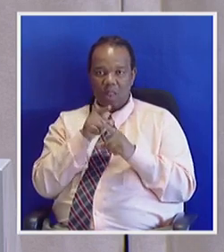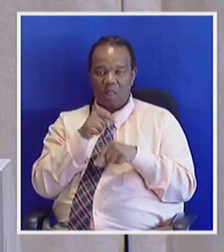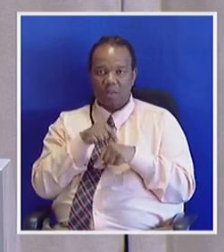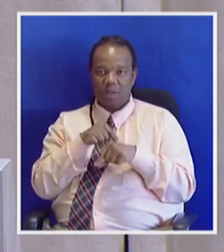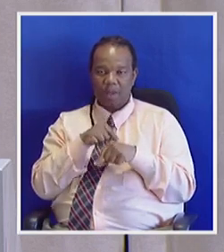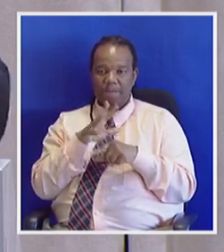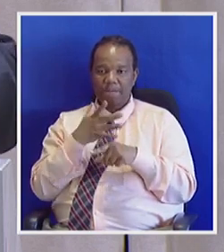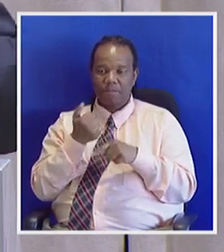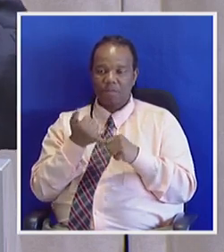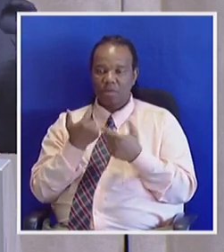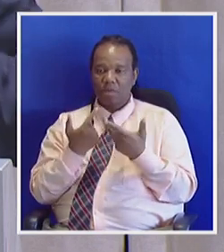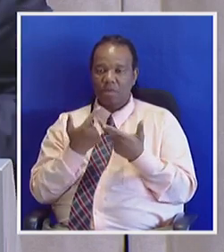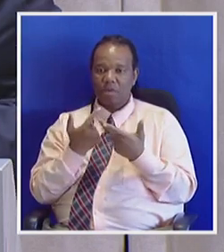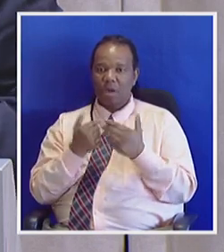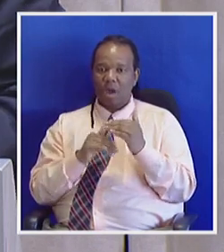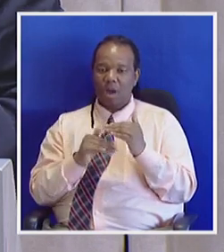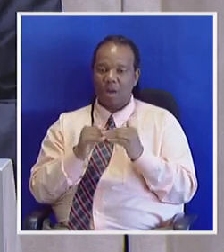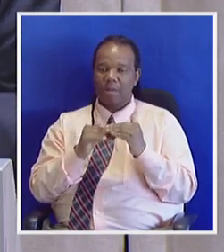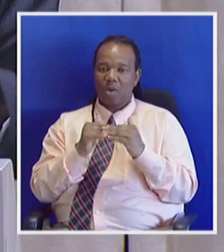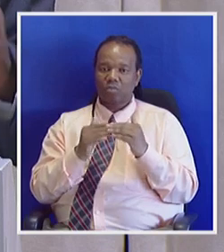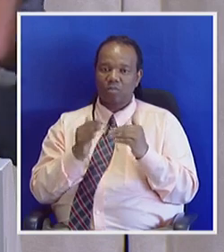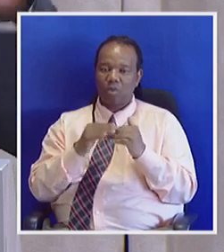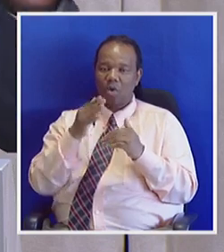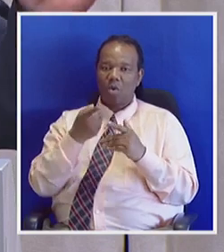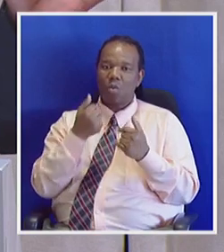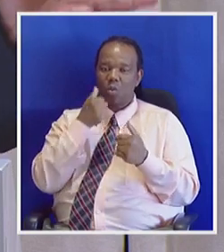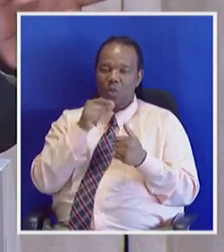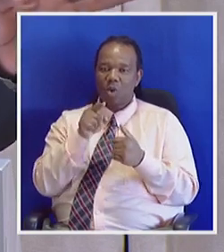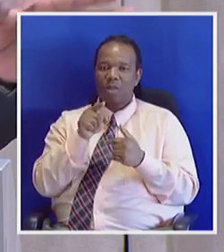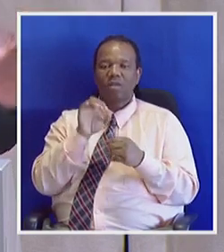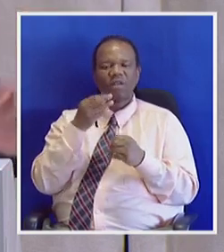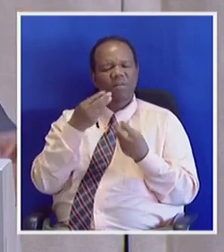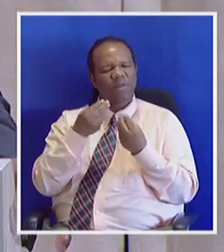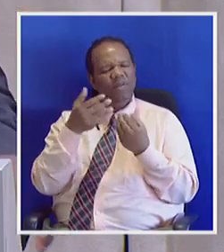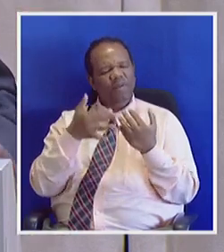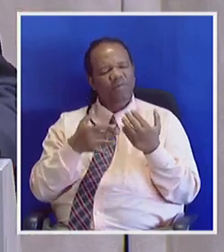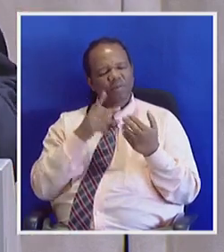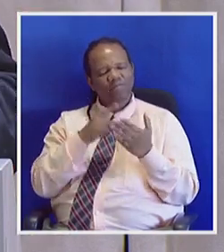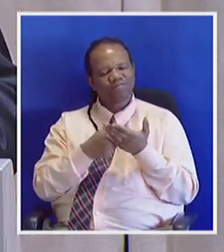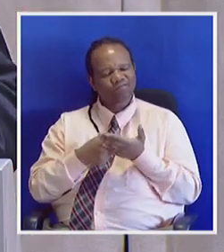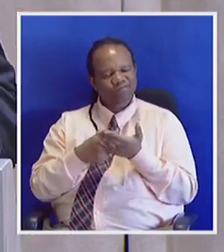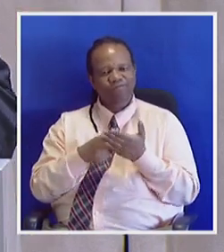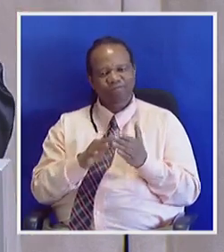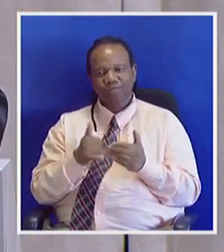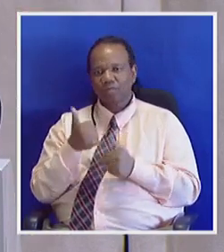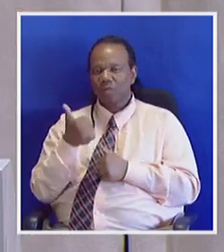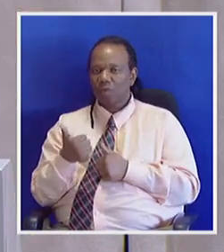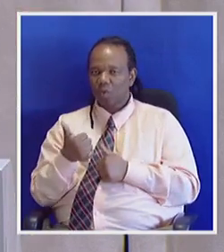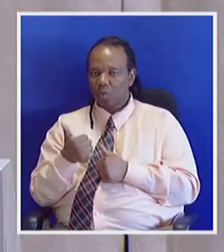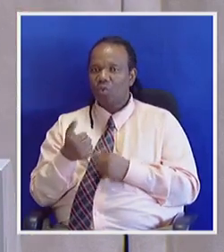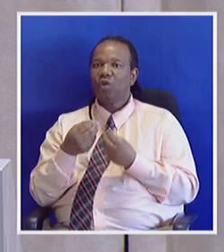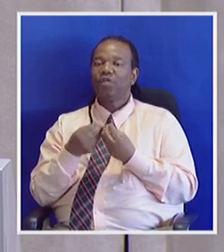taking into account a range of factors. Now, the good thing about this is that it is the social